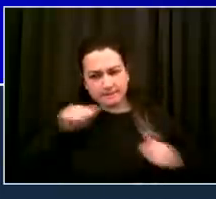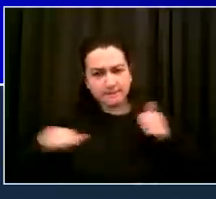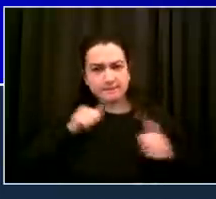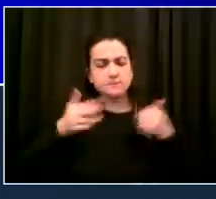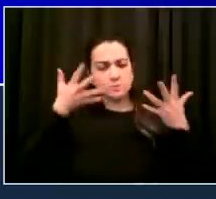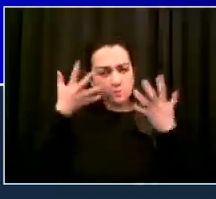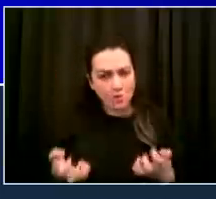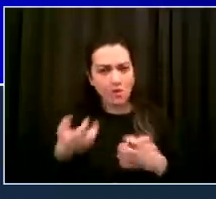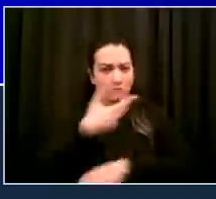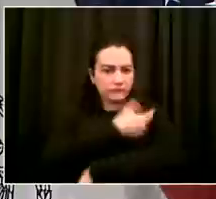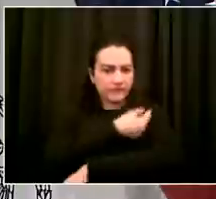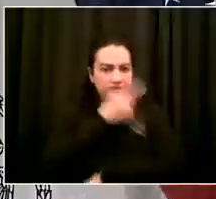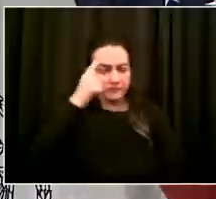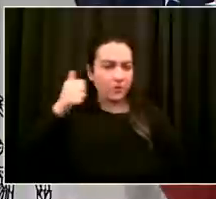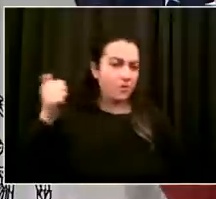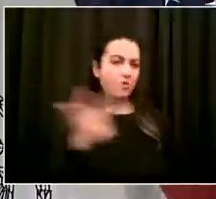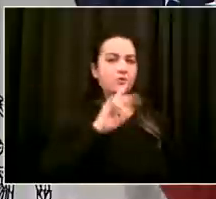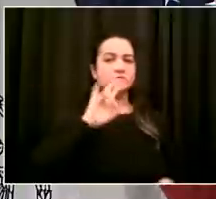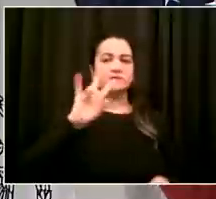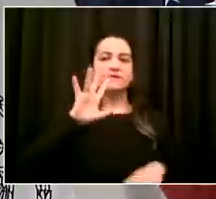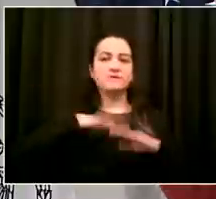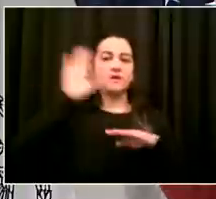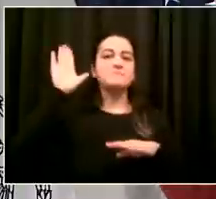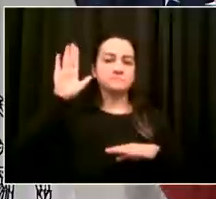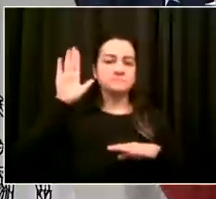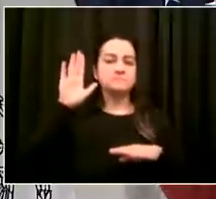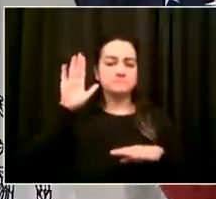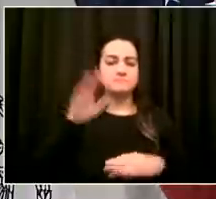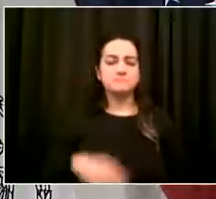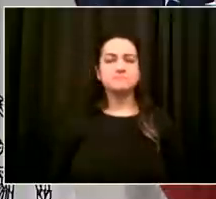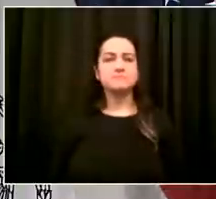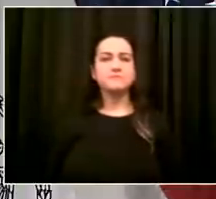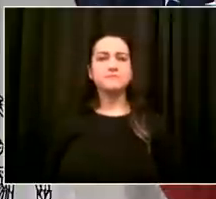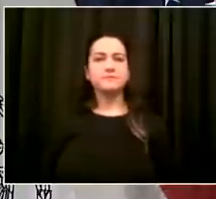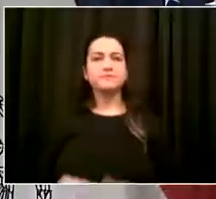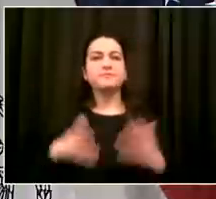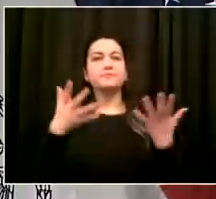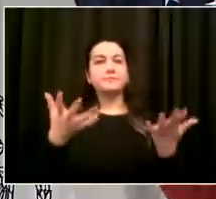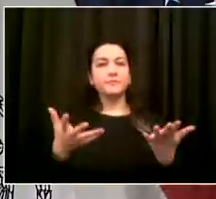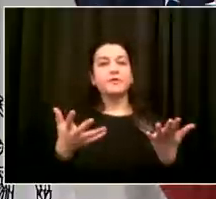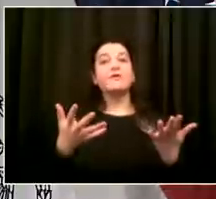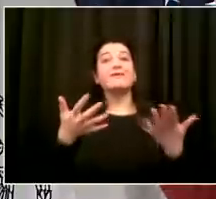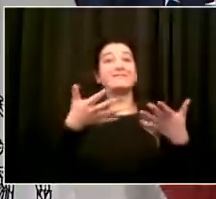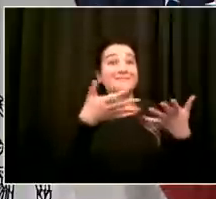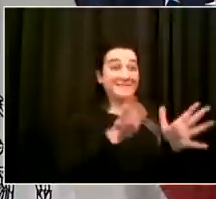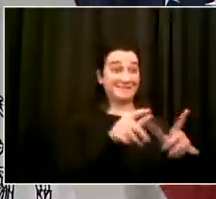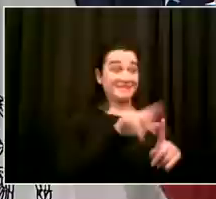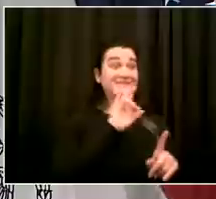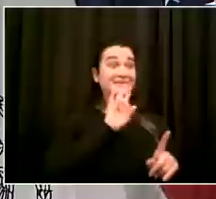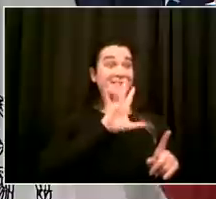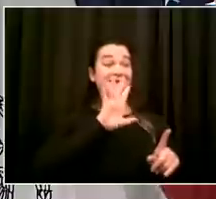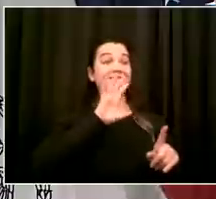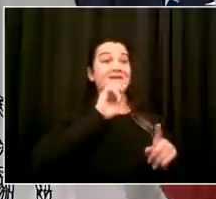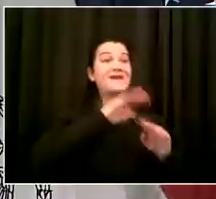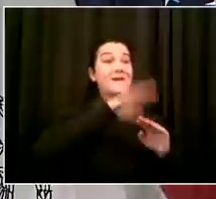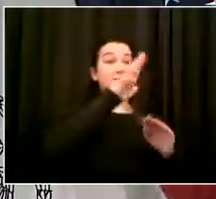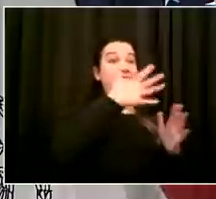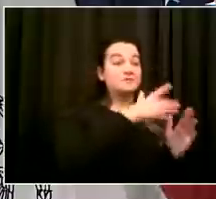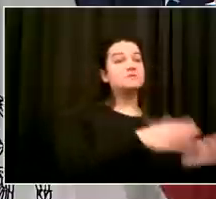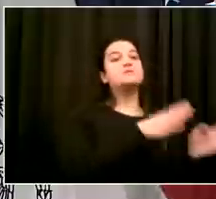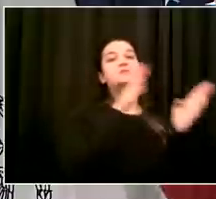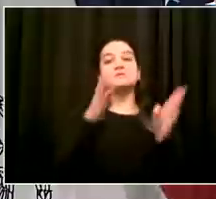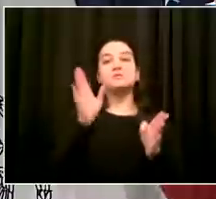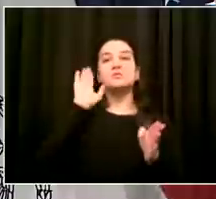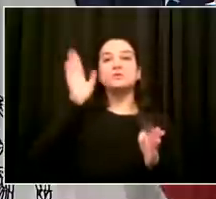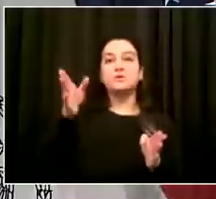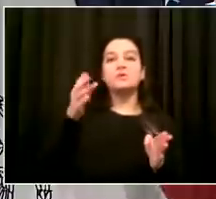as well. That's going to take an extra effort. But right now, we've gotten so many 75 and up New Yorkers who want the vaccine right now.